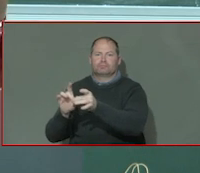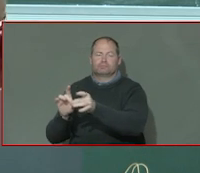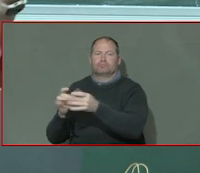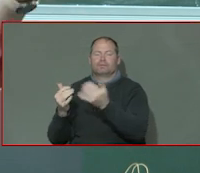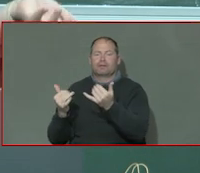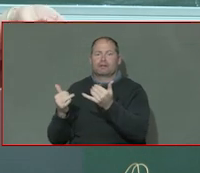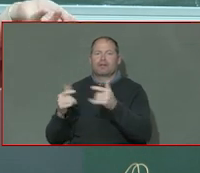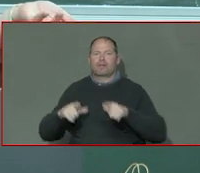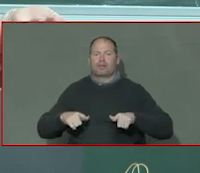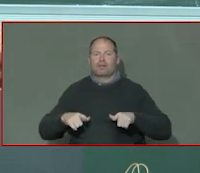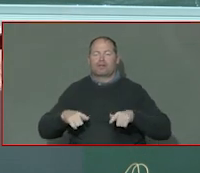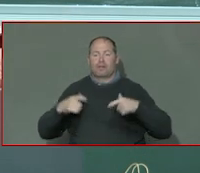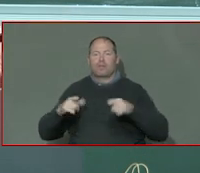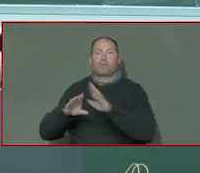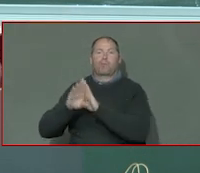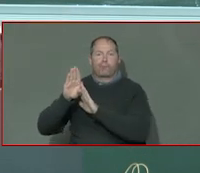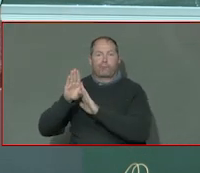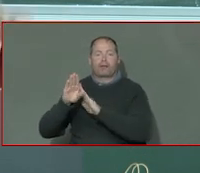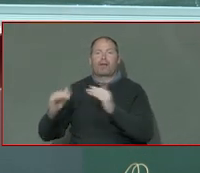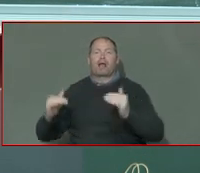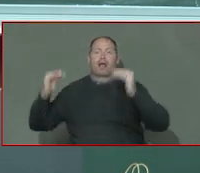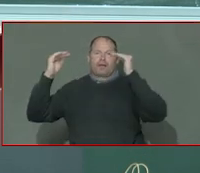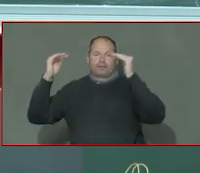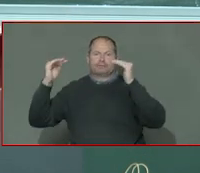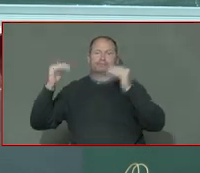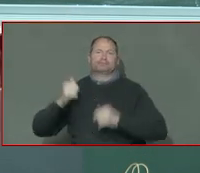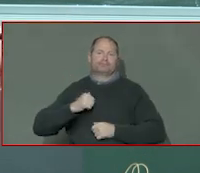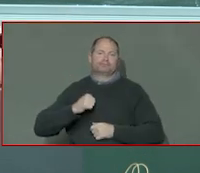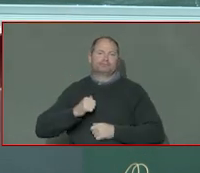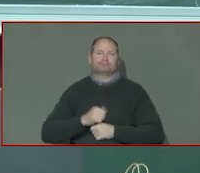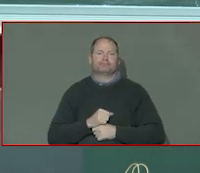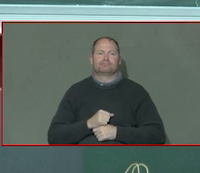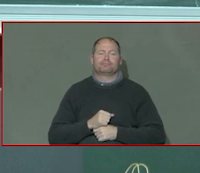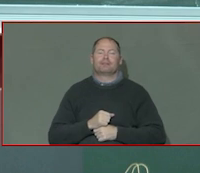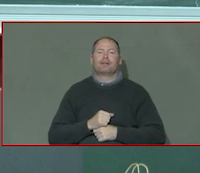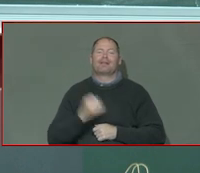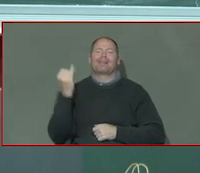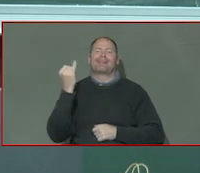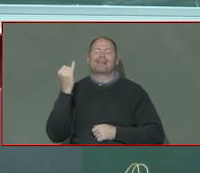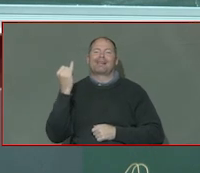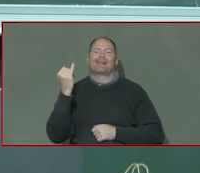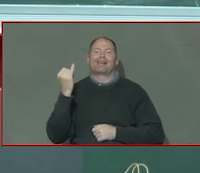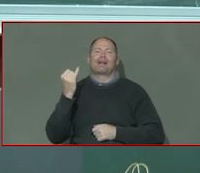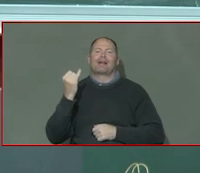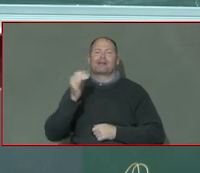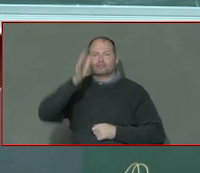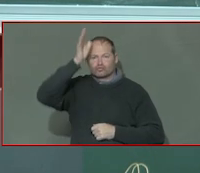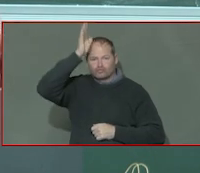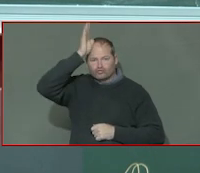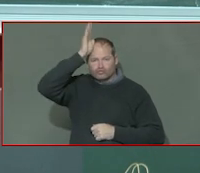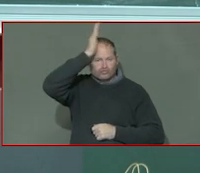higher chance of survival. We get shark's eggs like that, and then of course